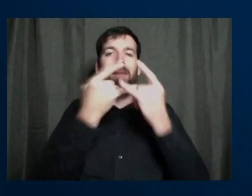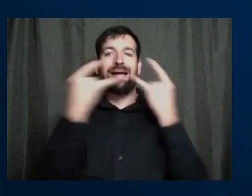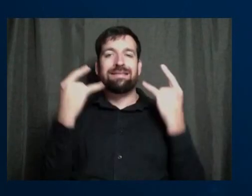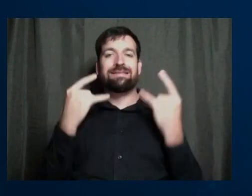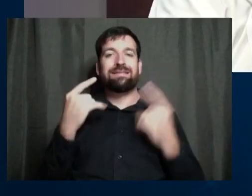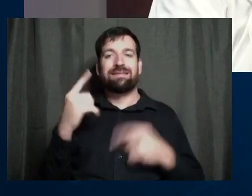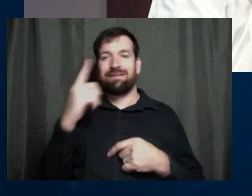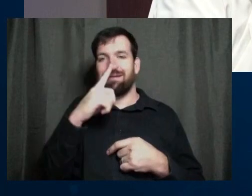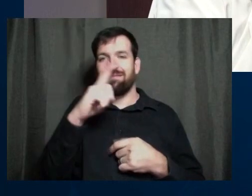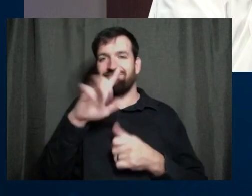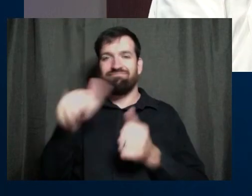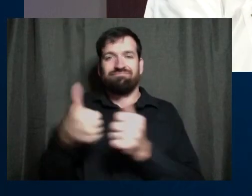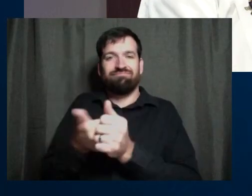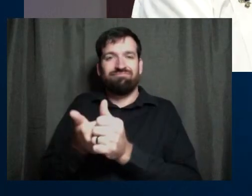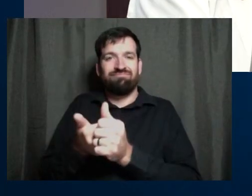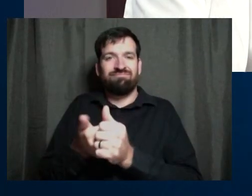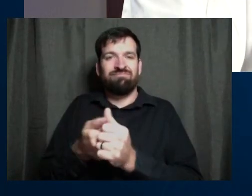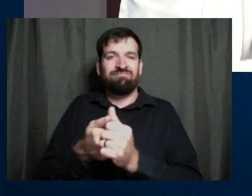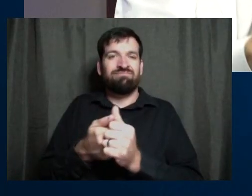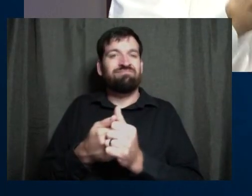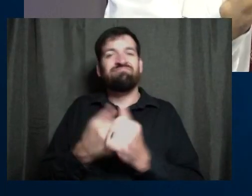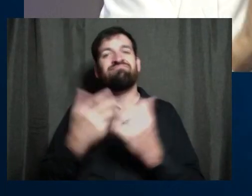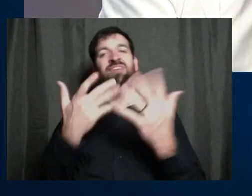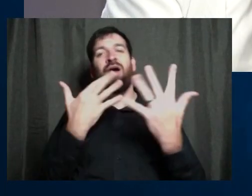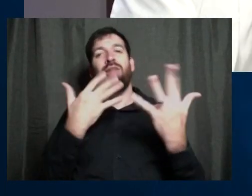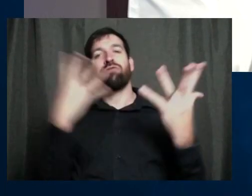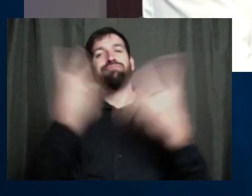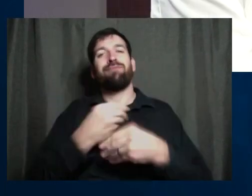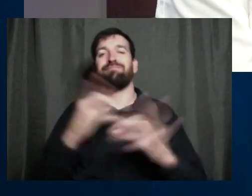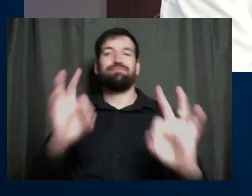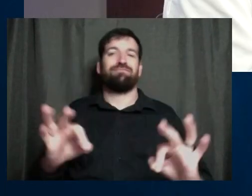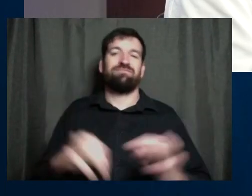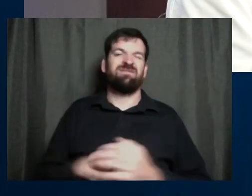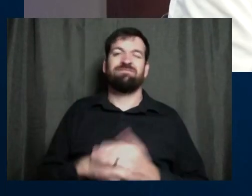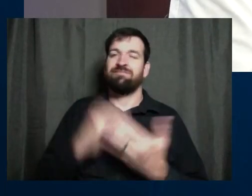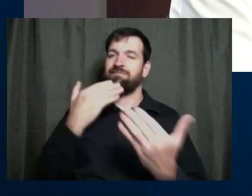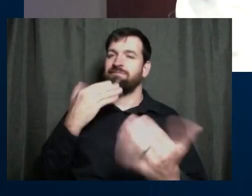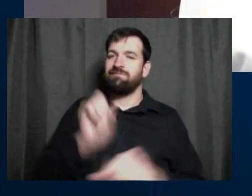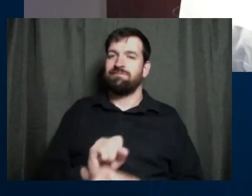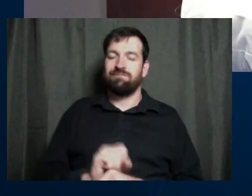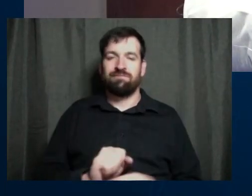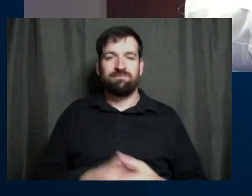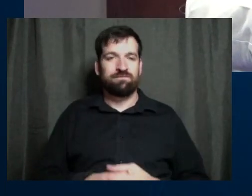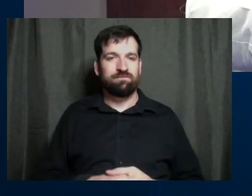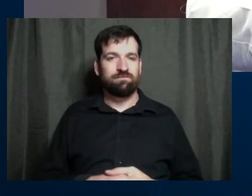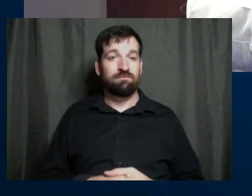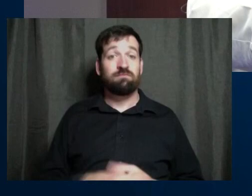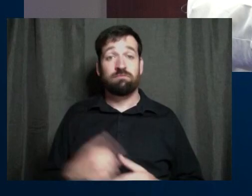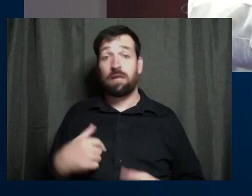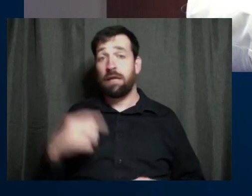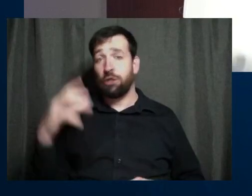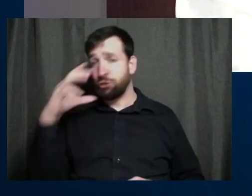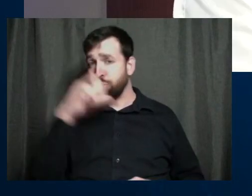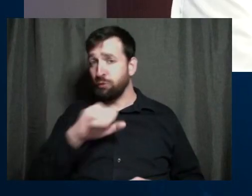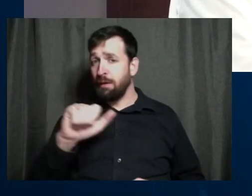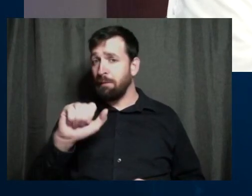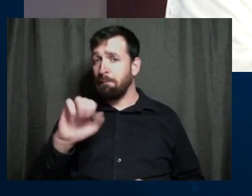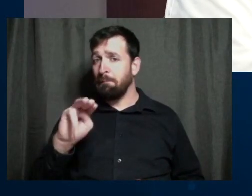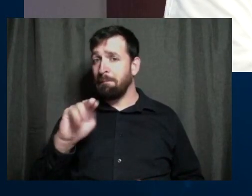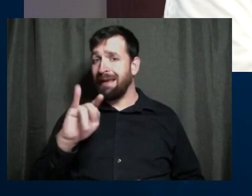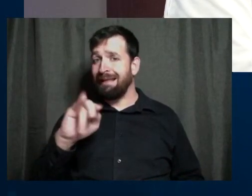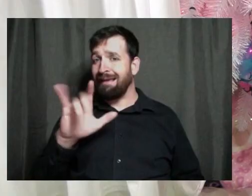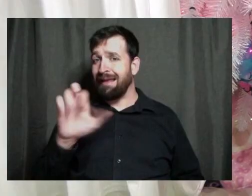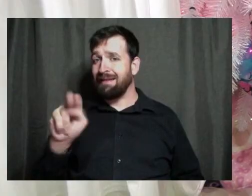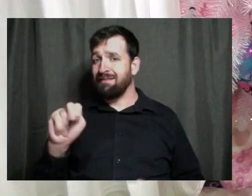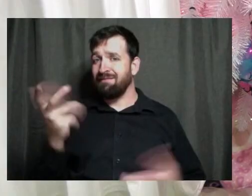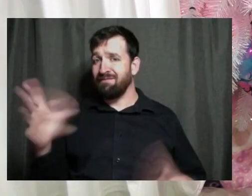The color scheme is perfect. That is so great. Well done. Yeah. Well done. And I assume that the Yeah, mannequin's thank been you, Dr. vaccinated Feist. as well. I'm sure